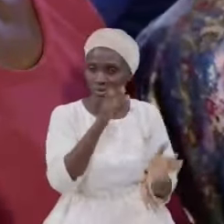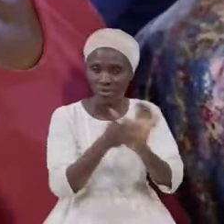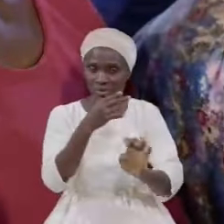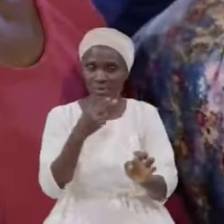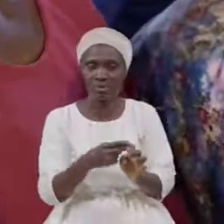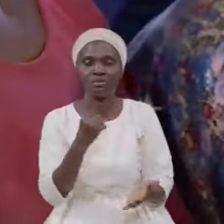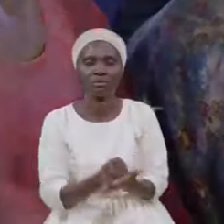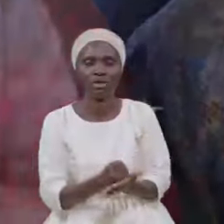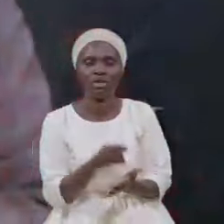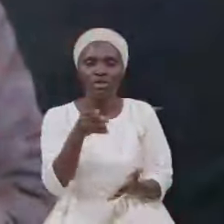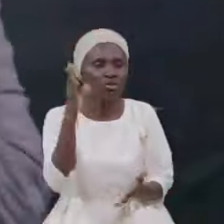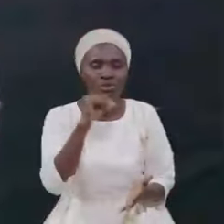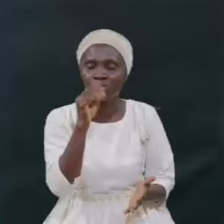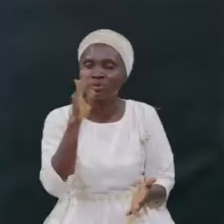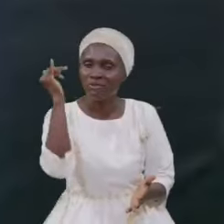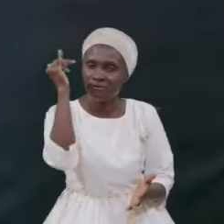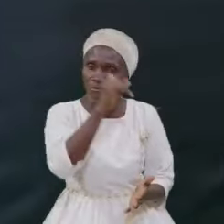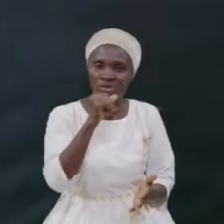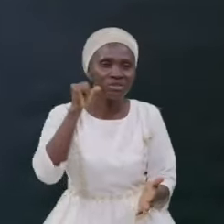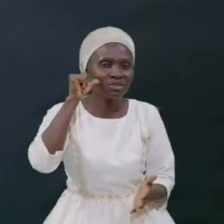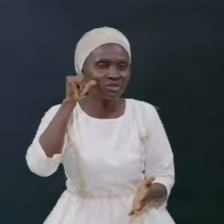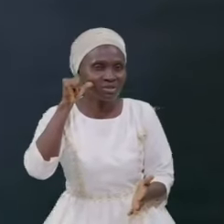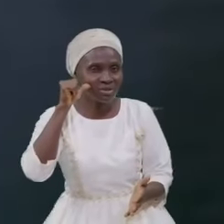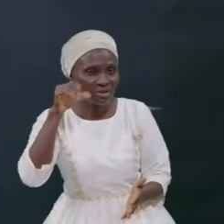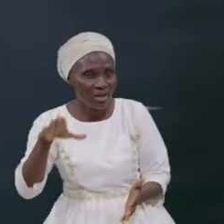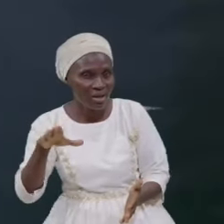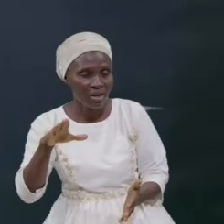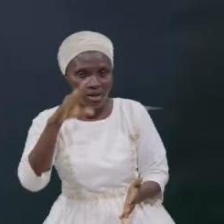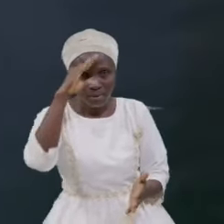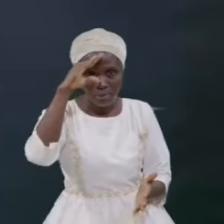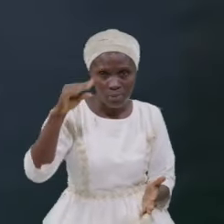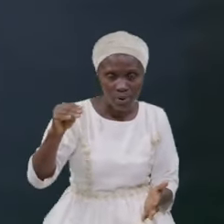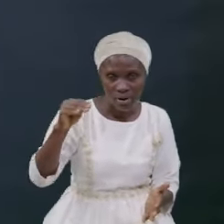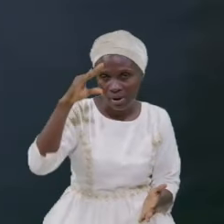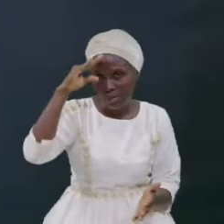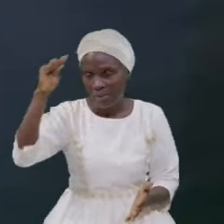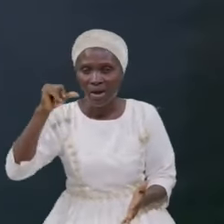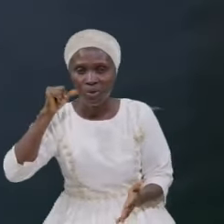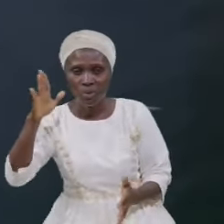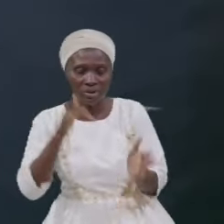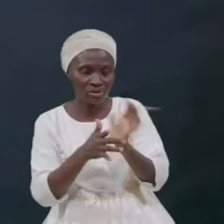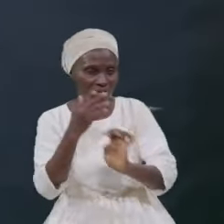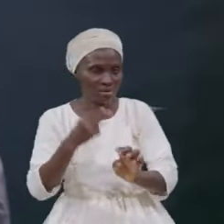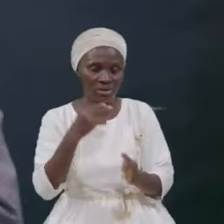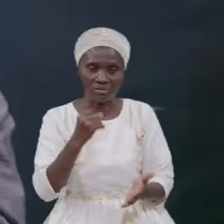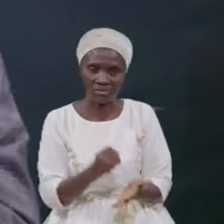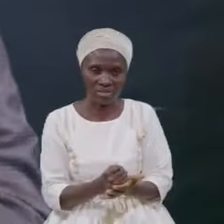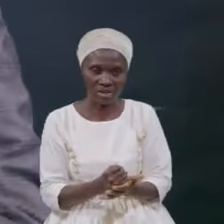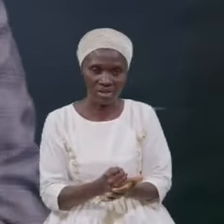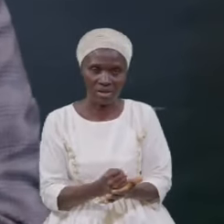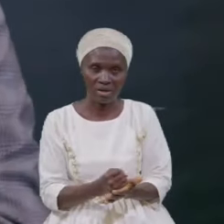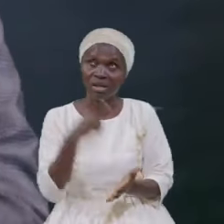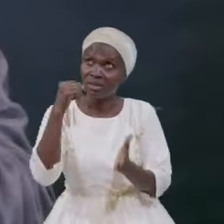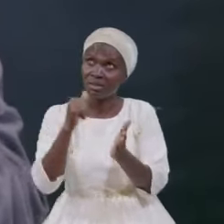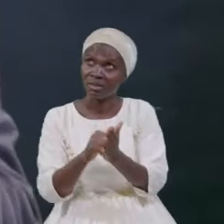in Jesus' name. In my Father's house are many mansions. If it were not so, I would have